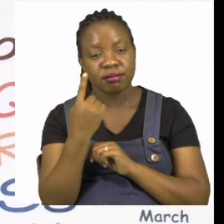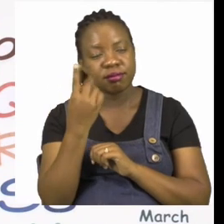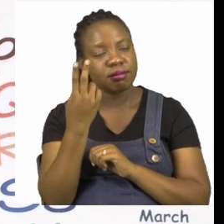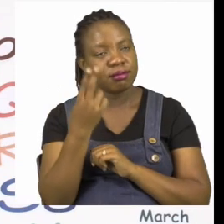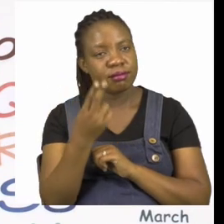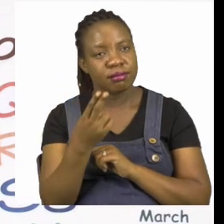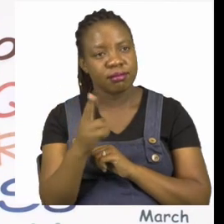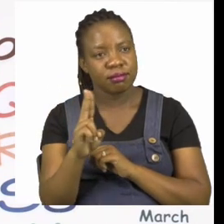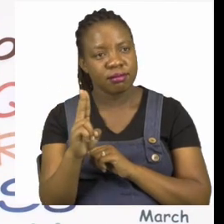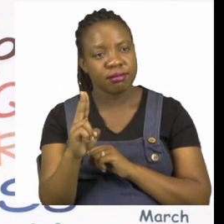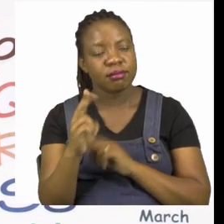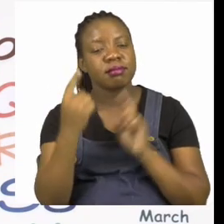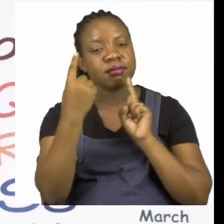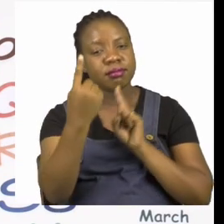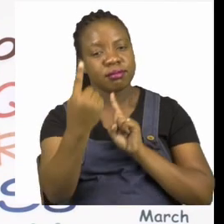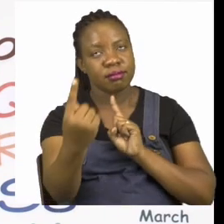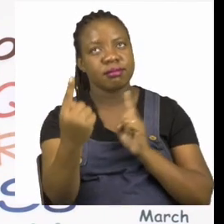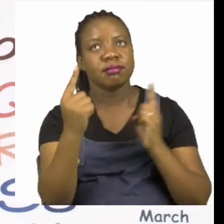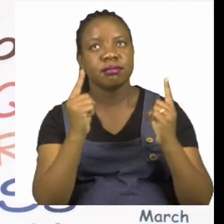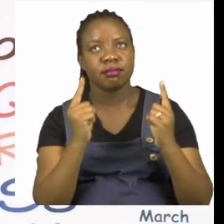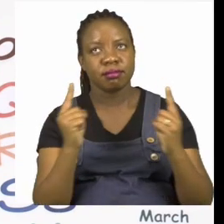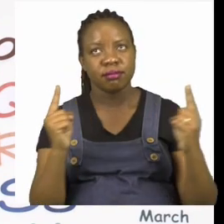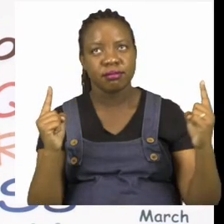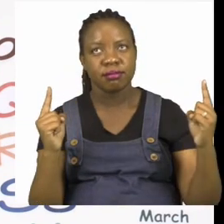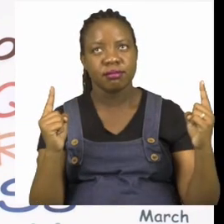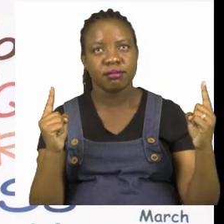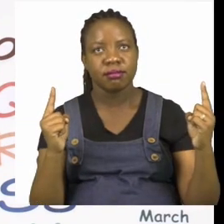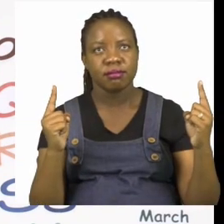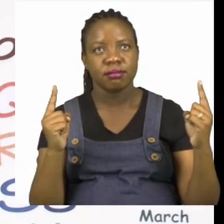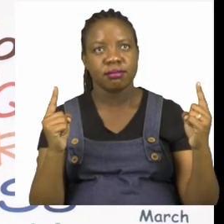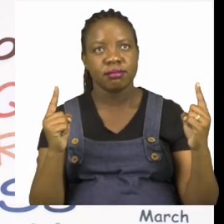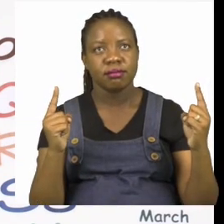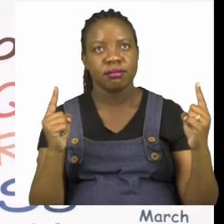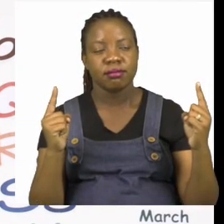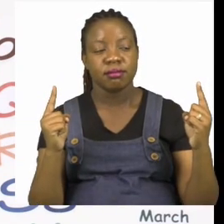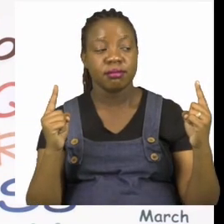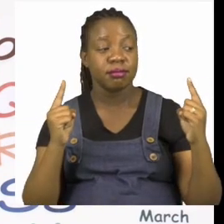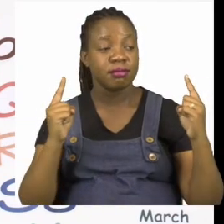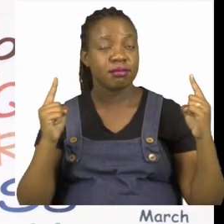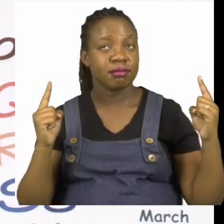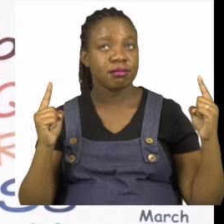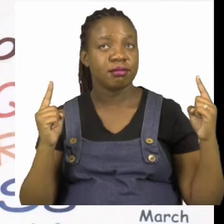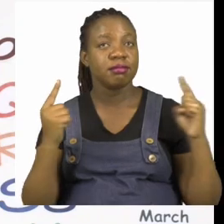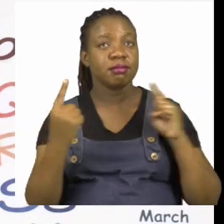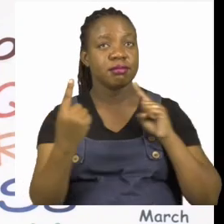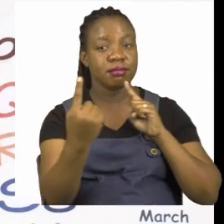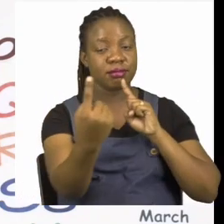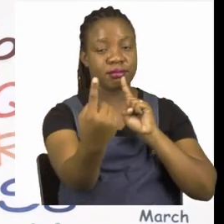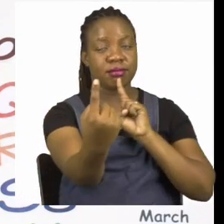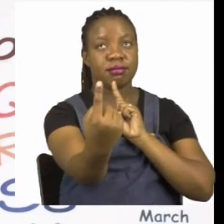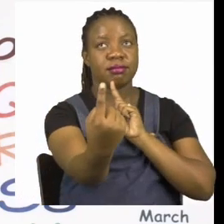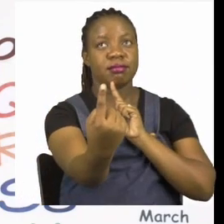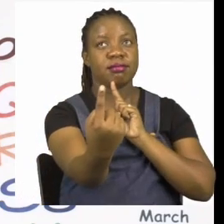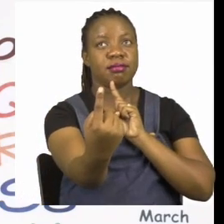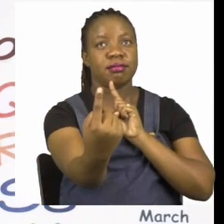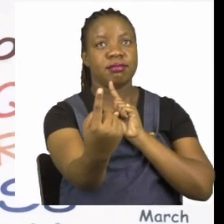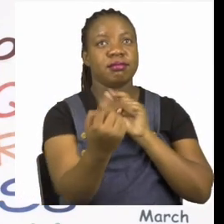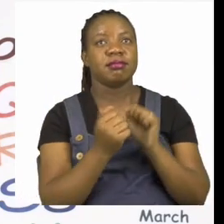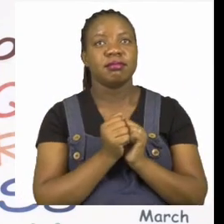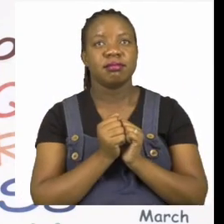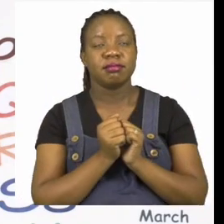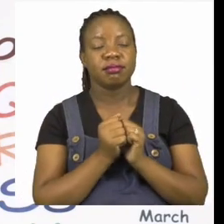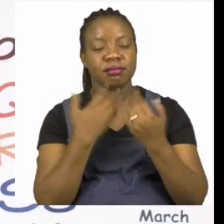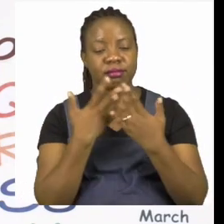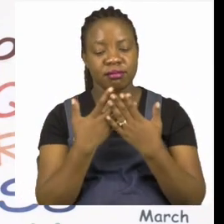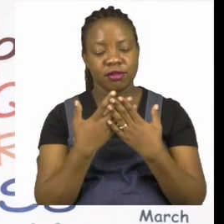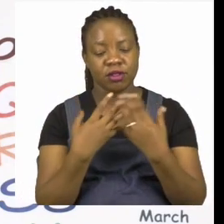practice good social distancing by putting our hands beside us and in front of us. Make sure your hands are